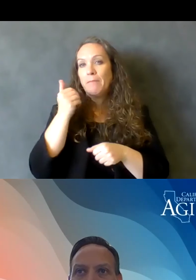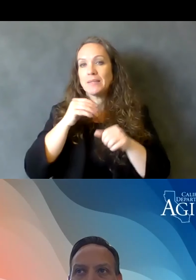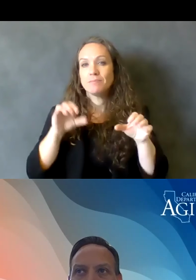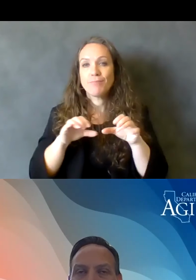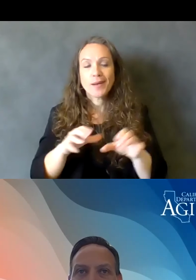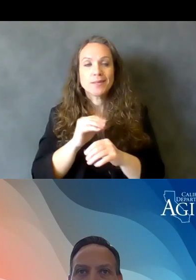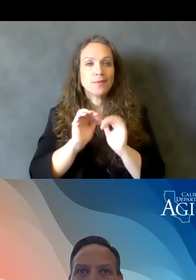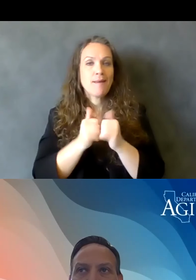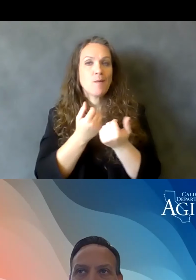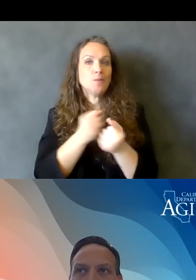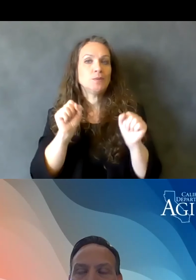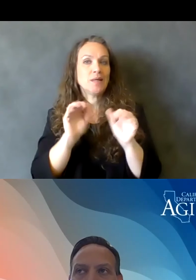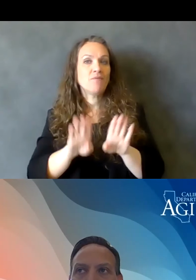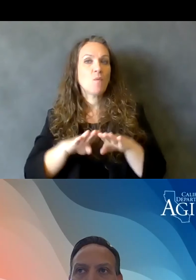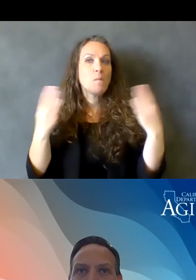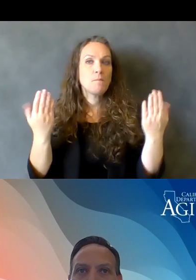reopen their facilities.